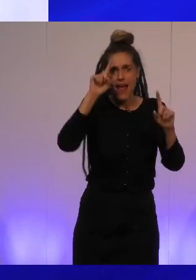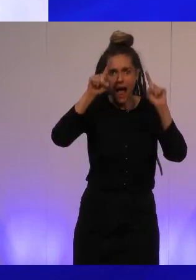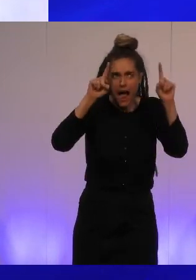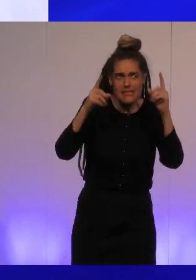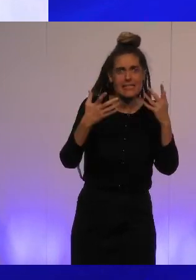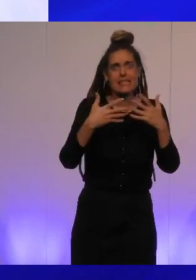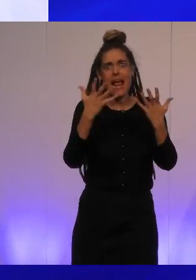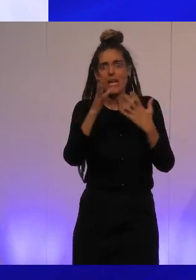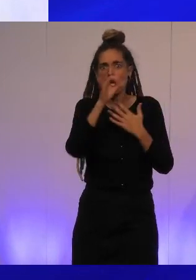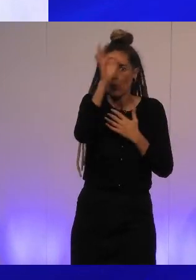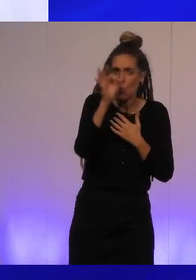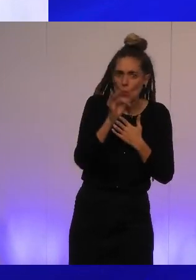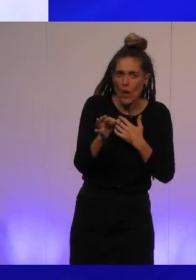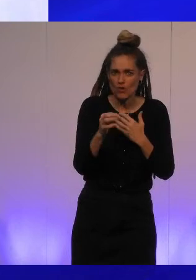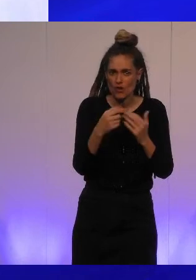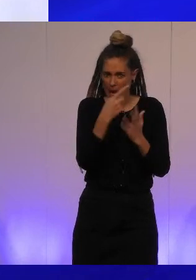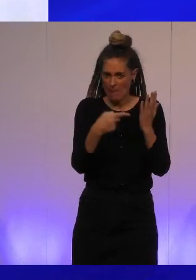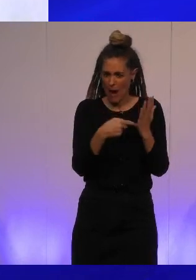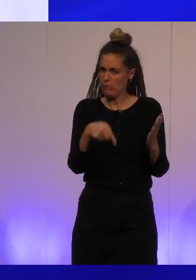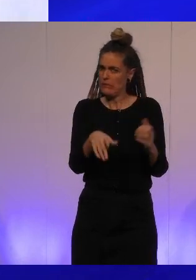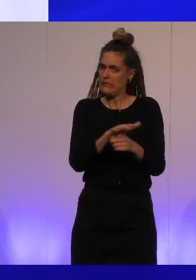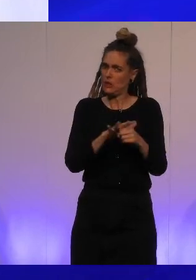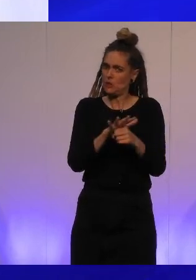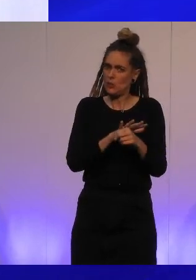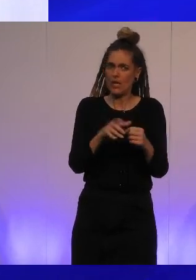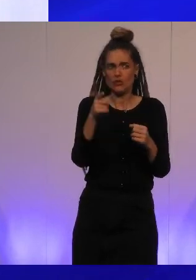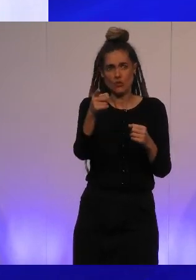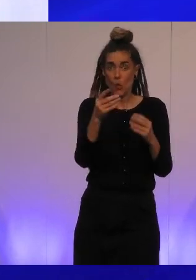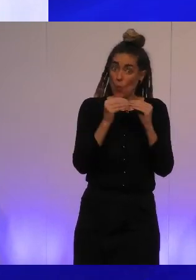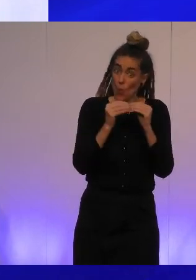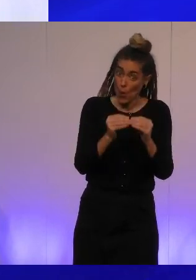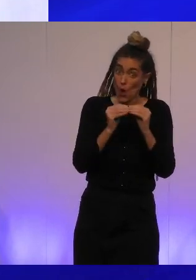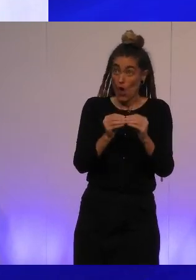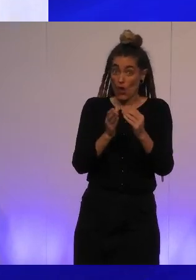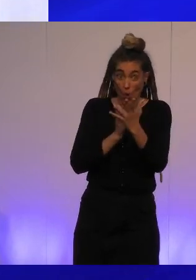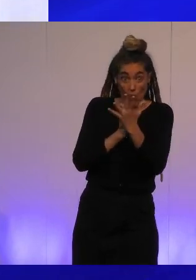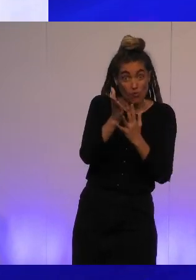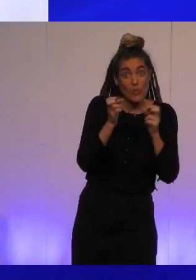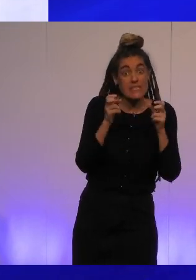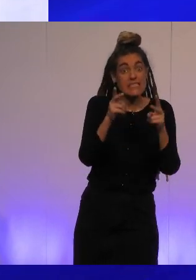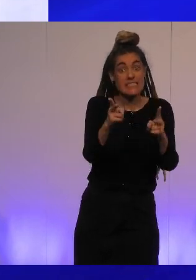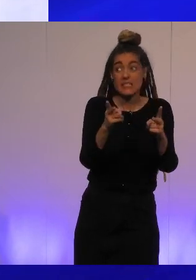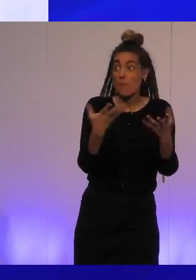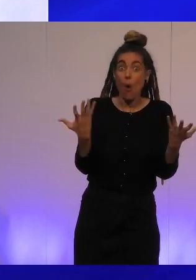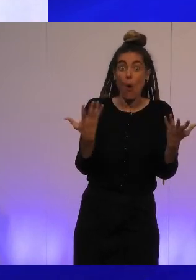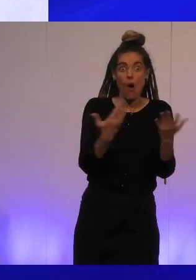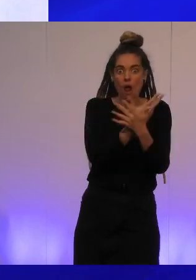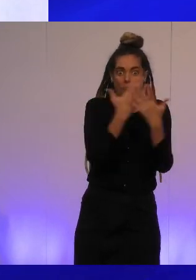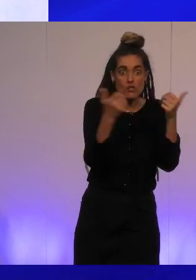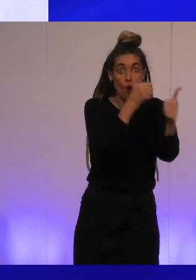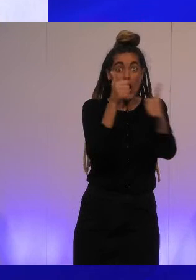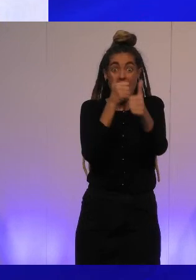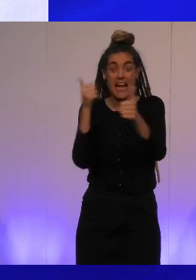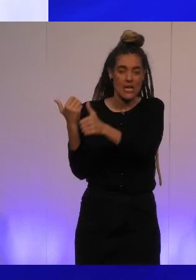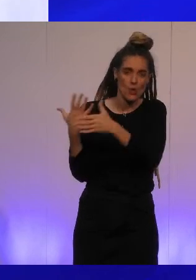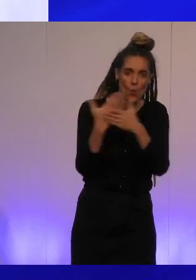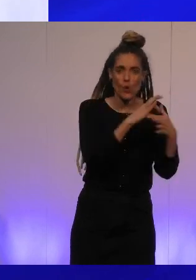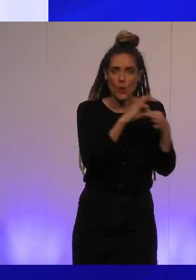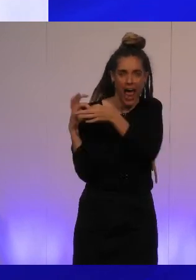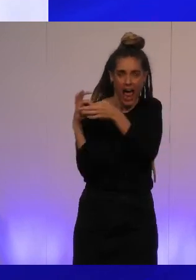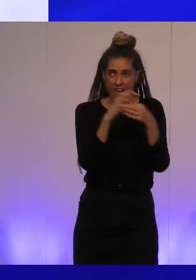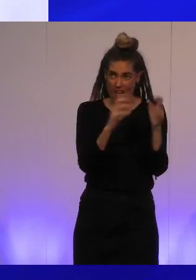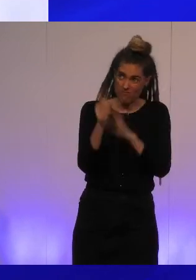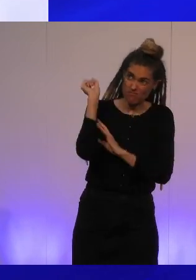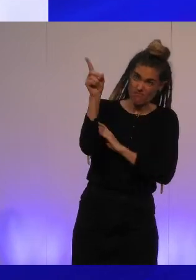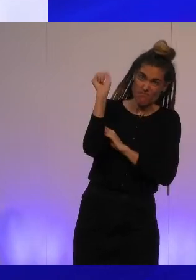that, the power of doing that through a system or a number of organisations, I think is really important, that we put those questions